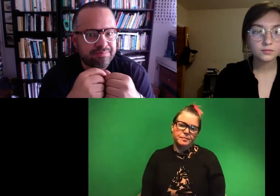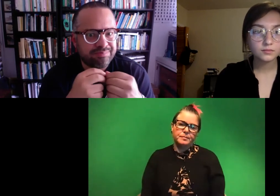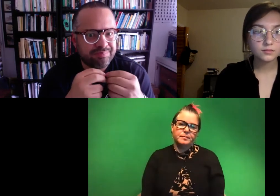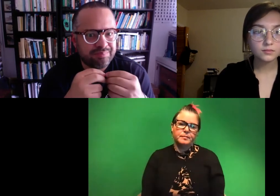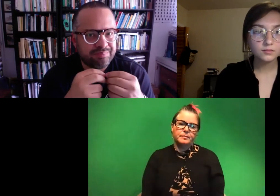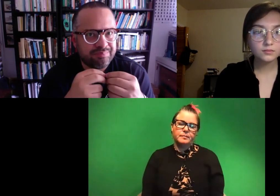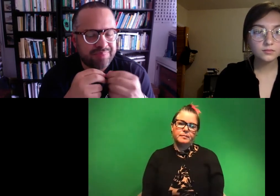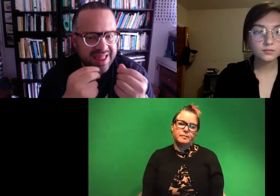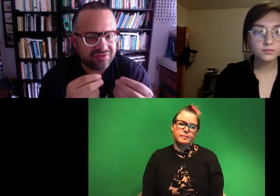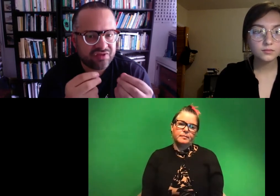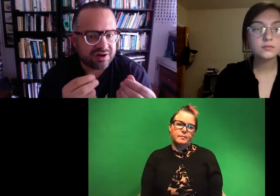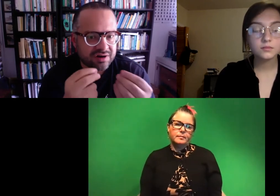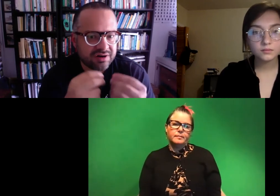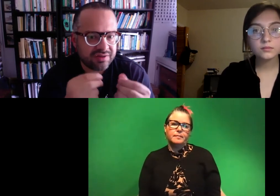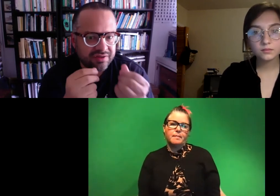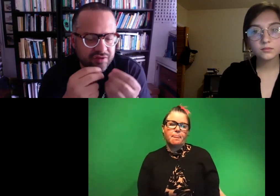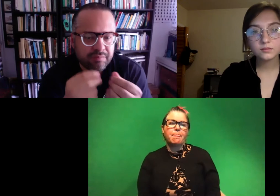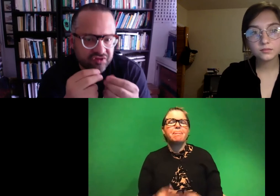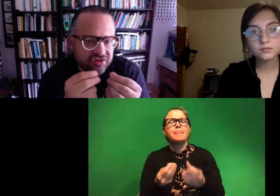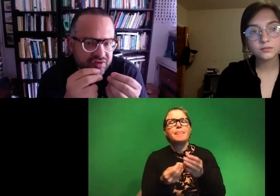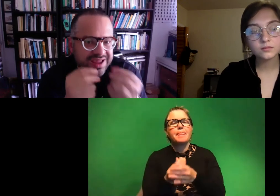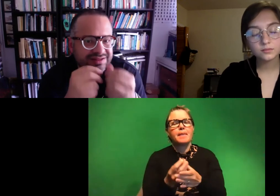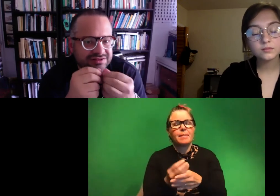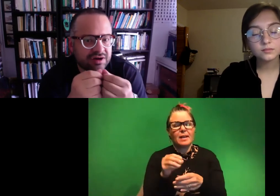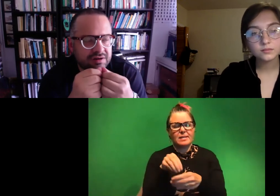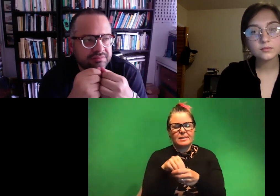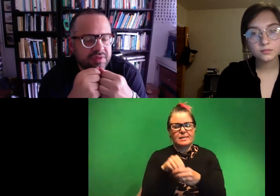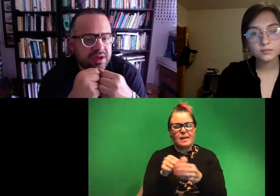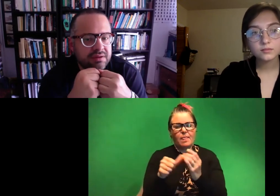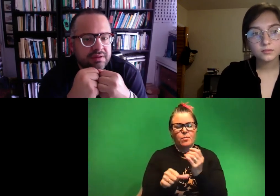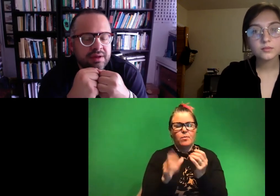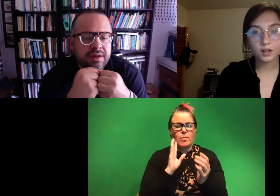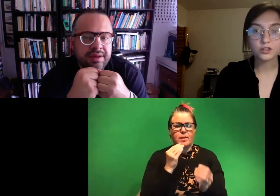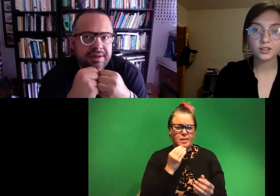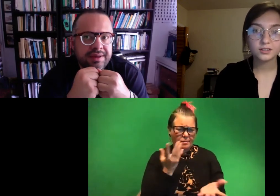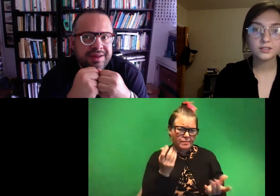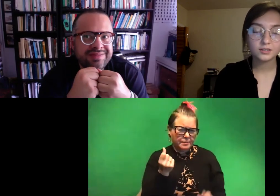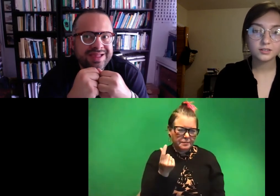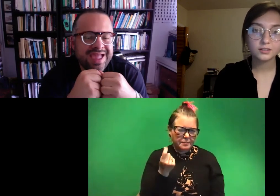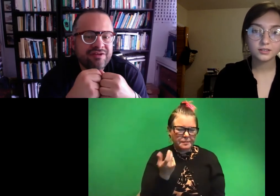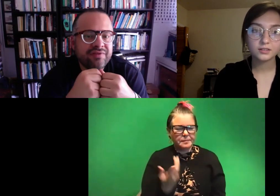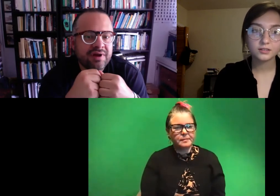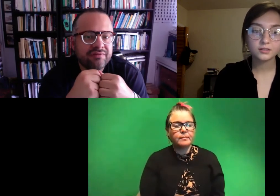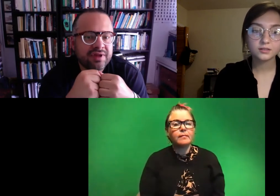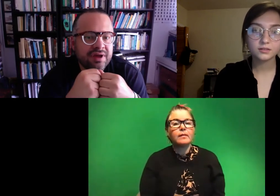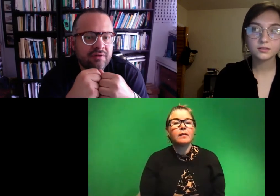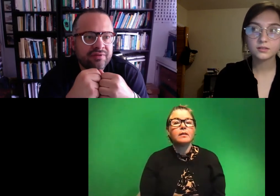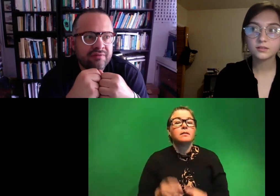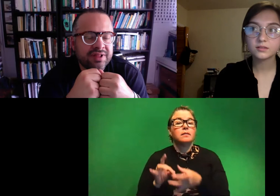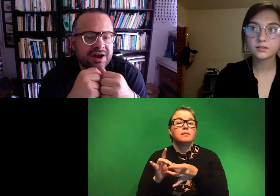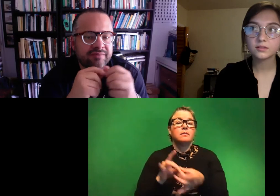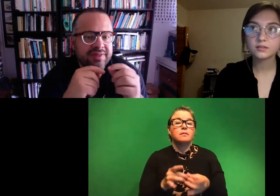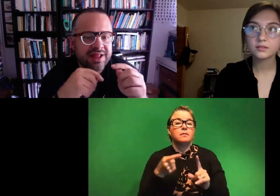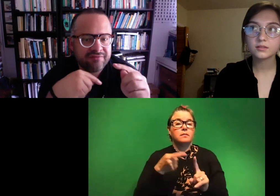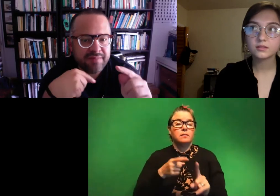like the plants that are in decomposition in the dung. Yeah. Gotcha. In the case